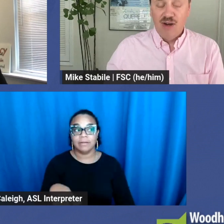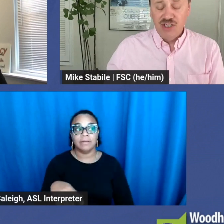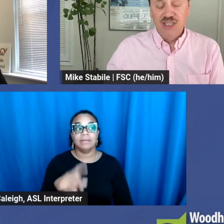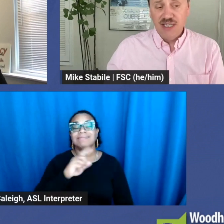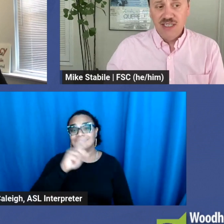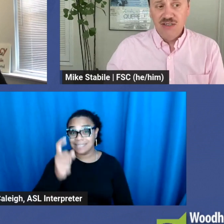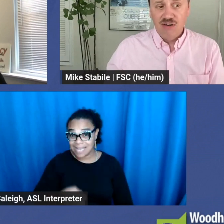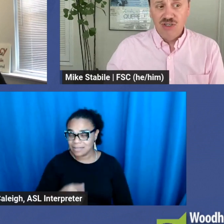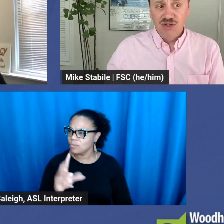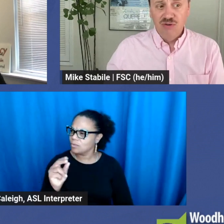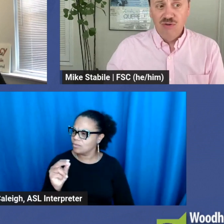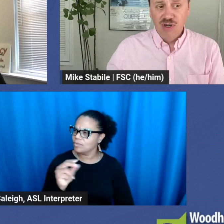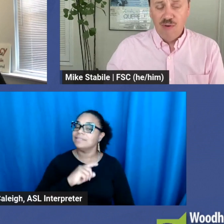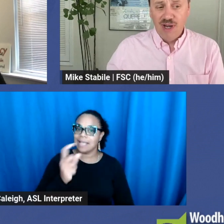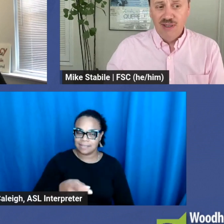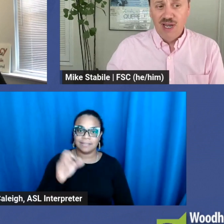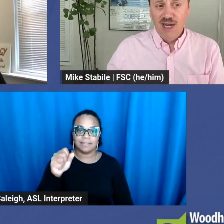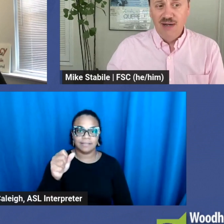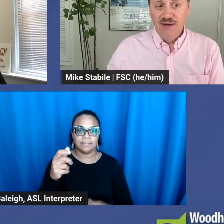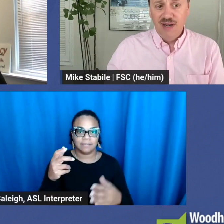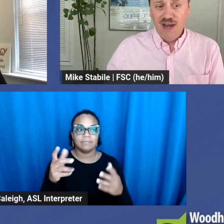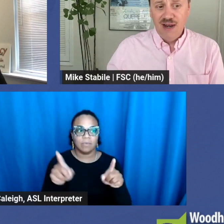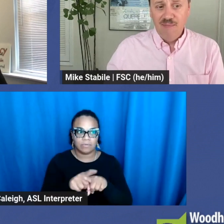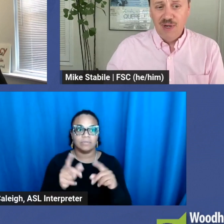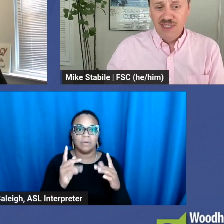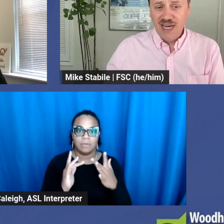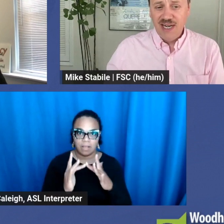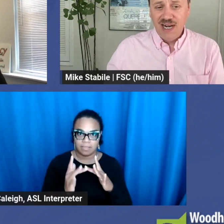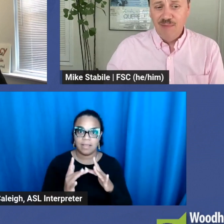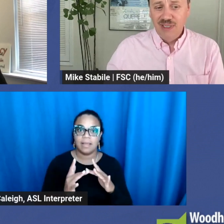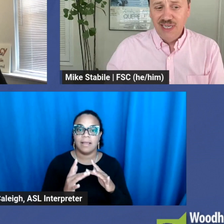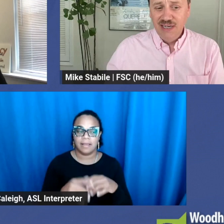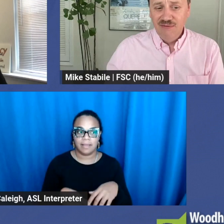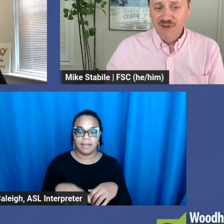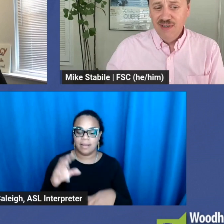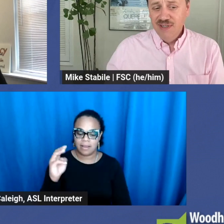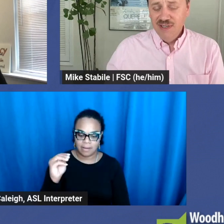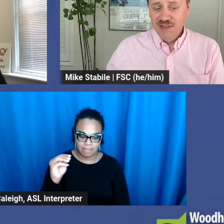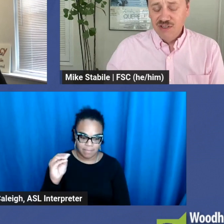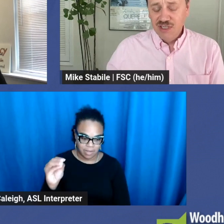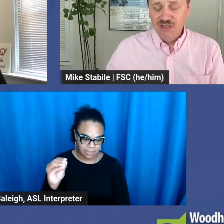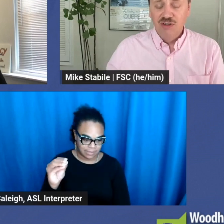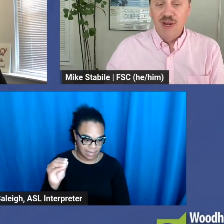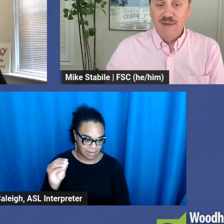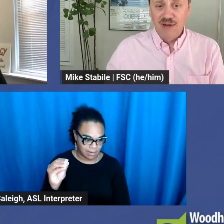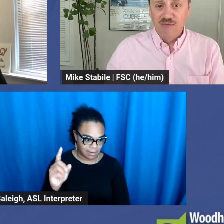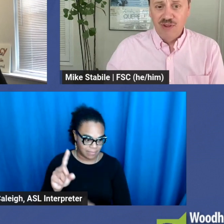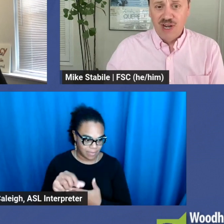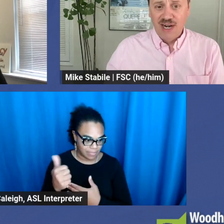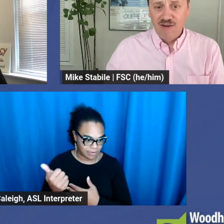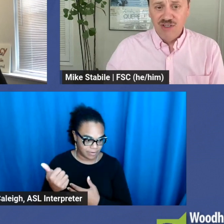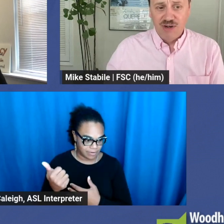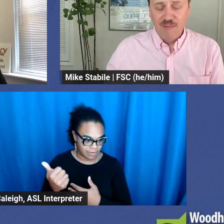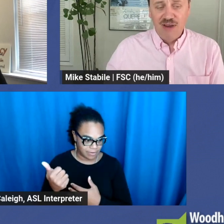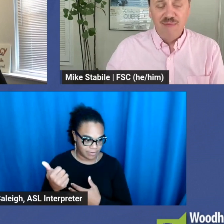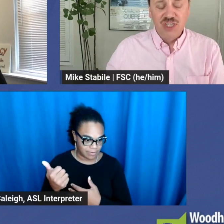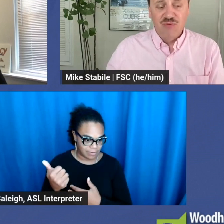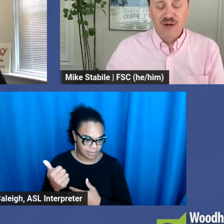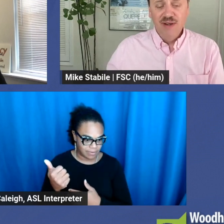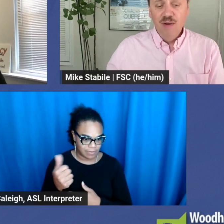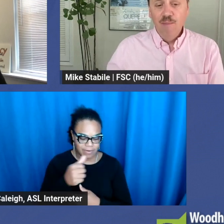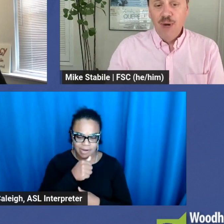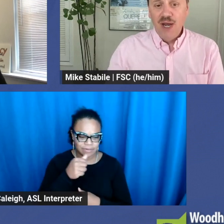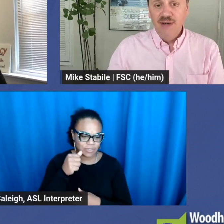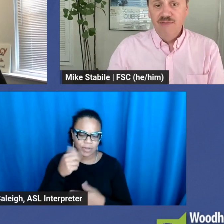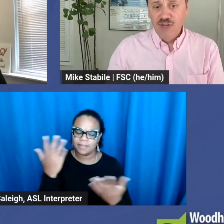Texas is also going online. Montana, and I believe there's still debate about whether or not Arizona. I may have missed